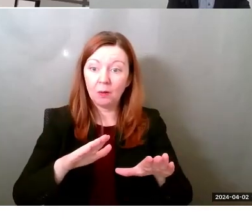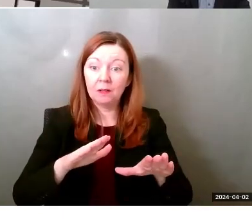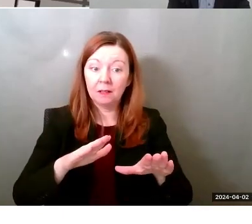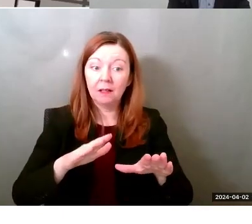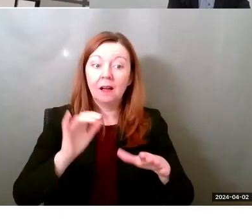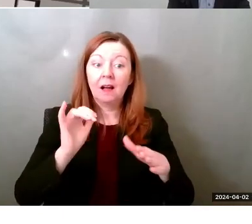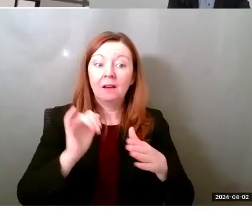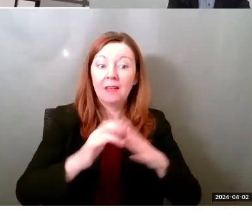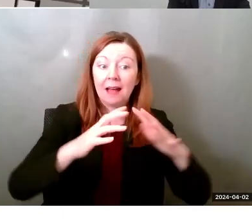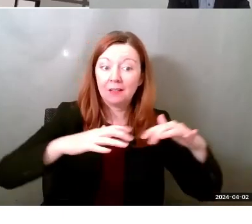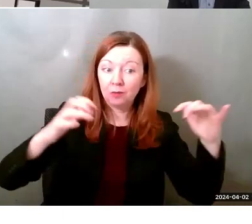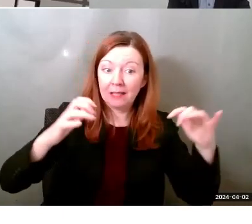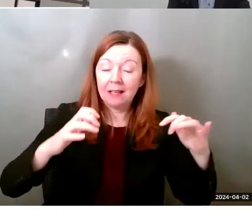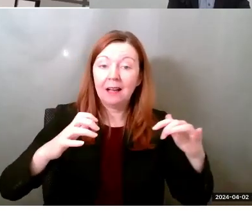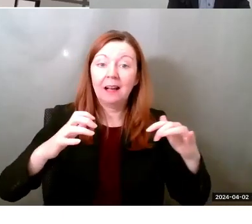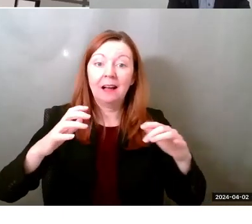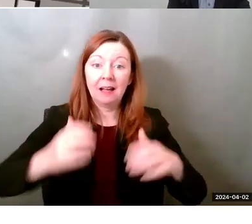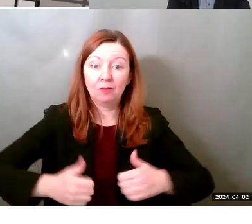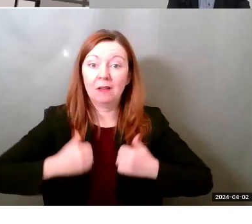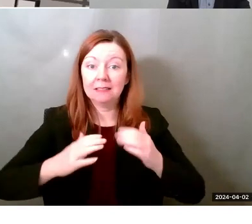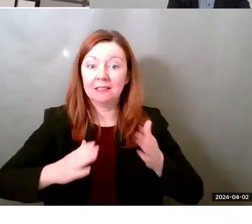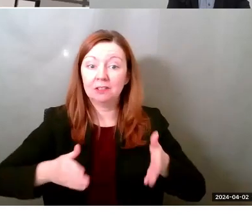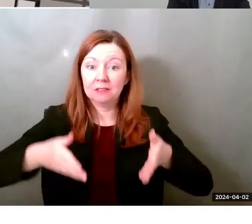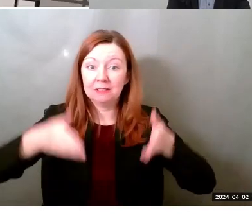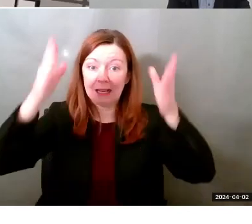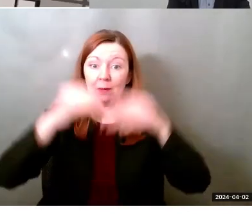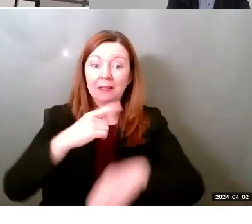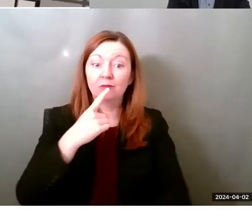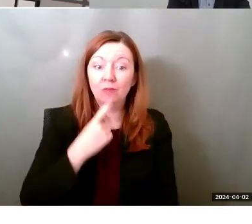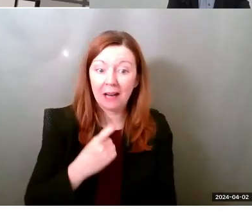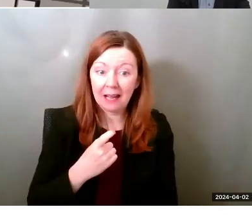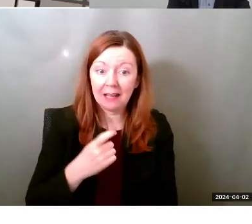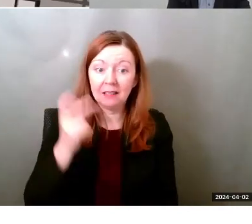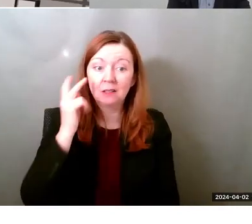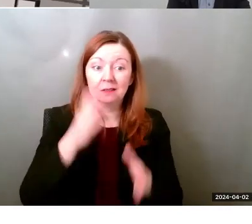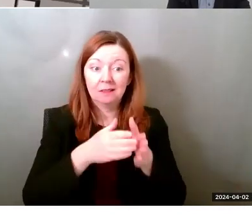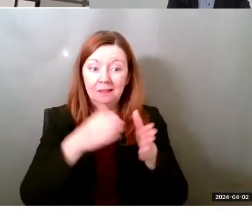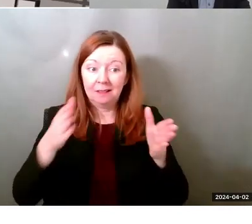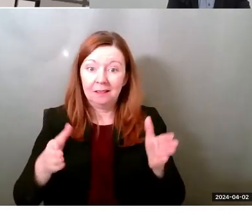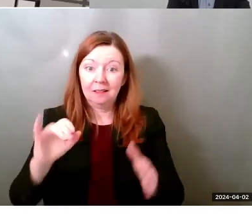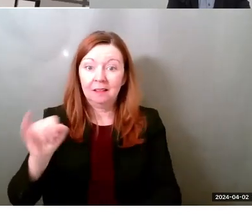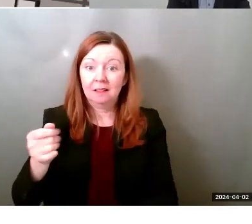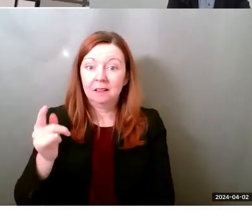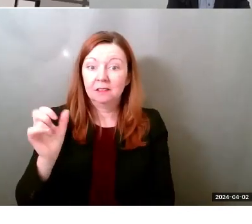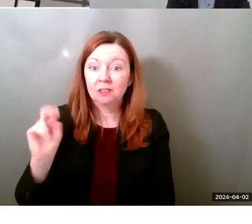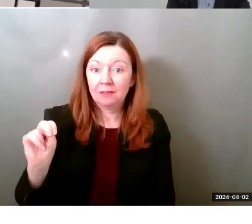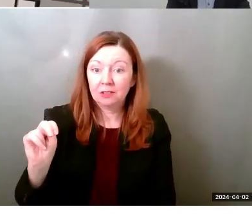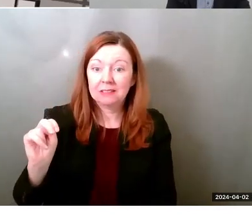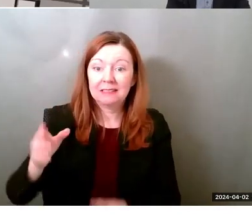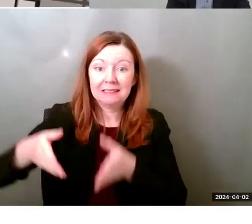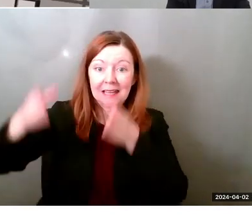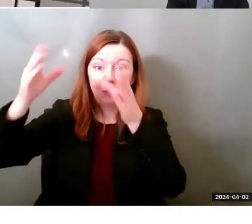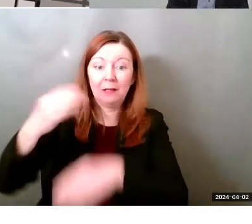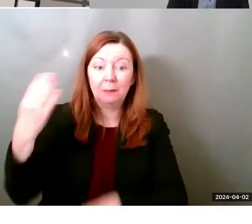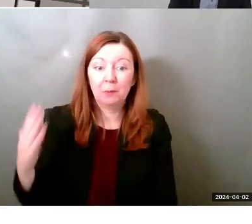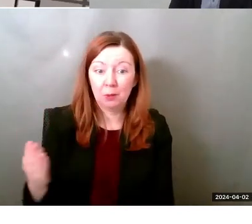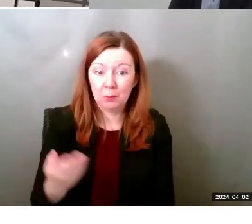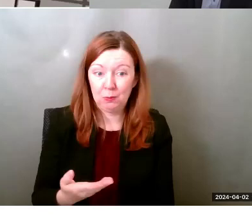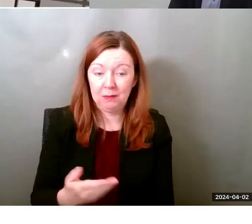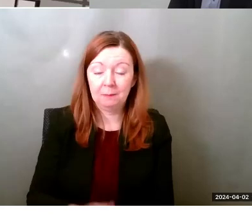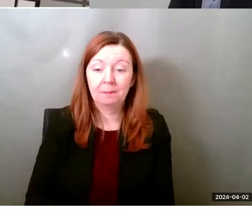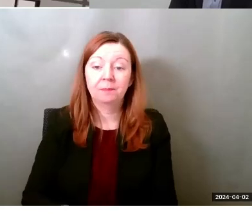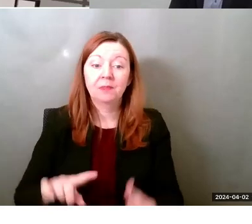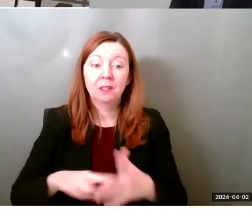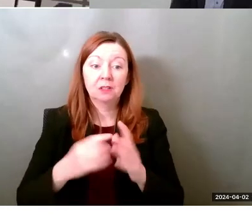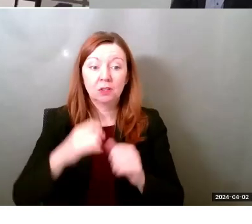in red. And additionally, you'll see the existing shadow of the existing adjacent Jefferson Tower in blue for reference. Starting in